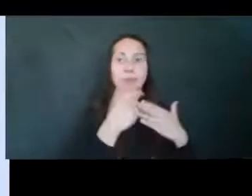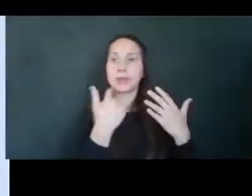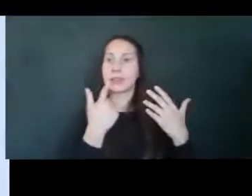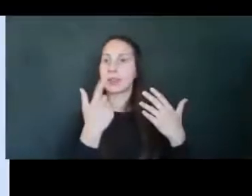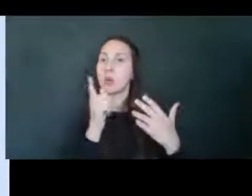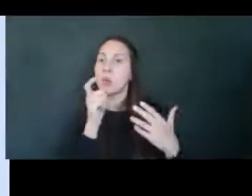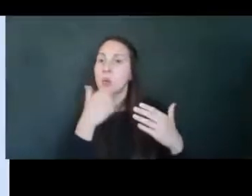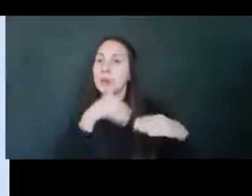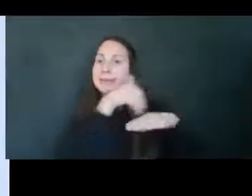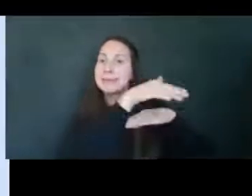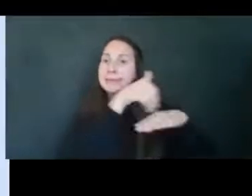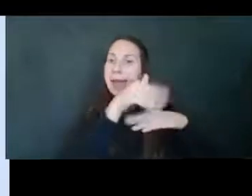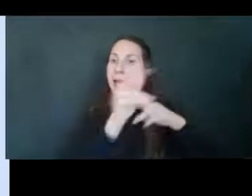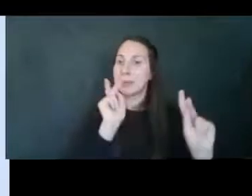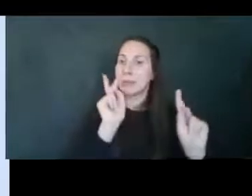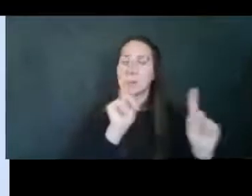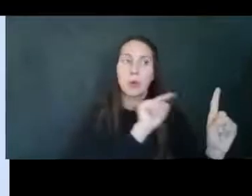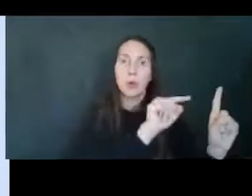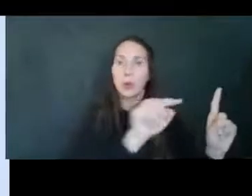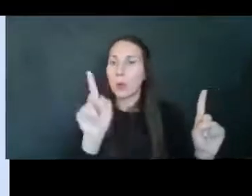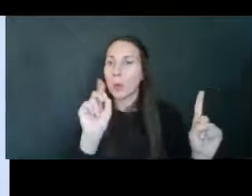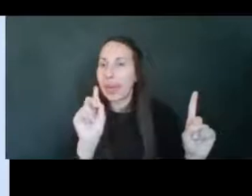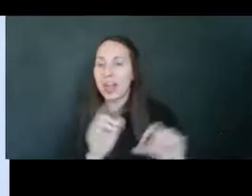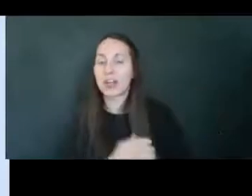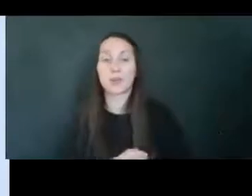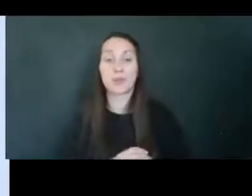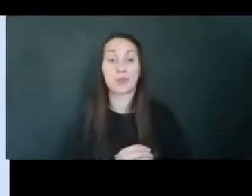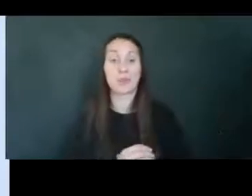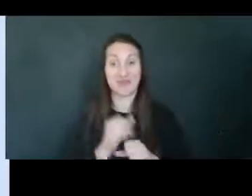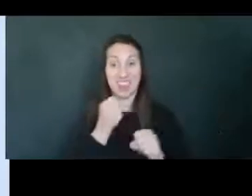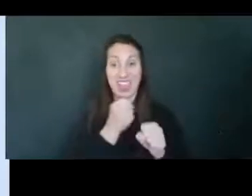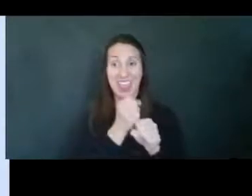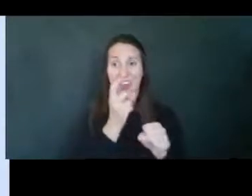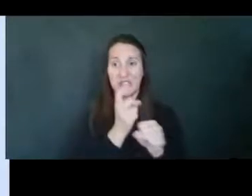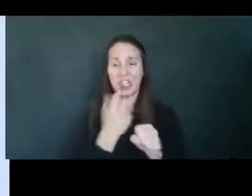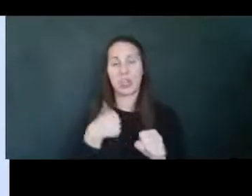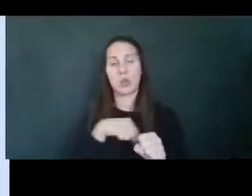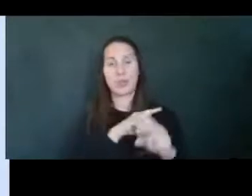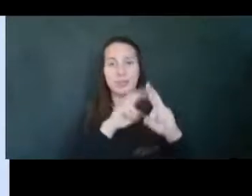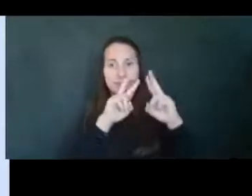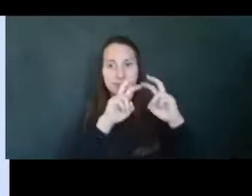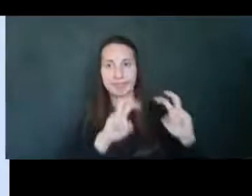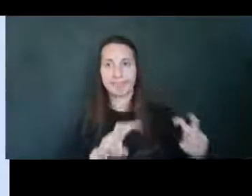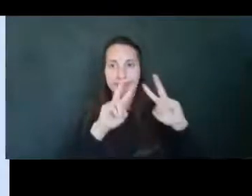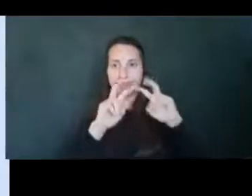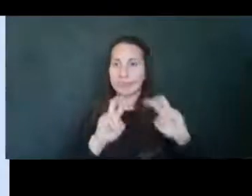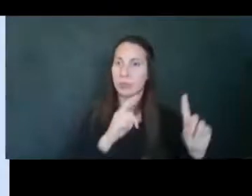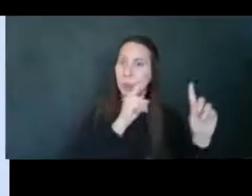We annually reassessed goals, achievements, and needed modifications. Next slide.